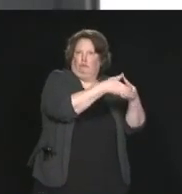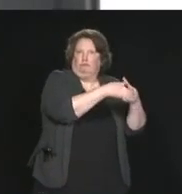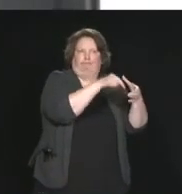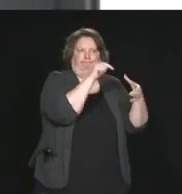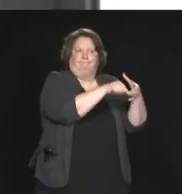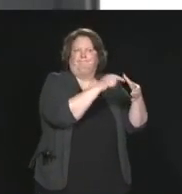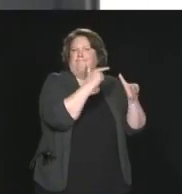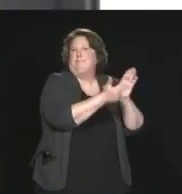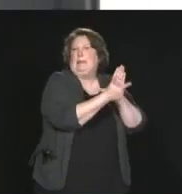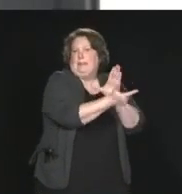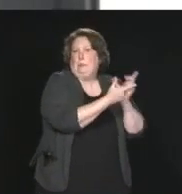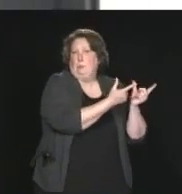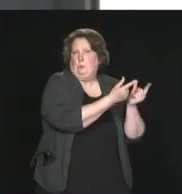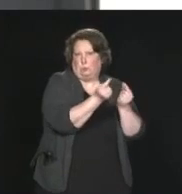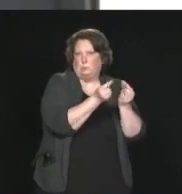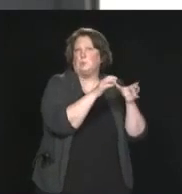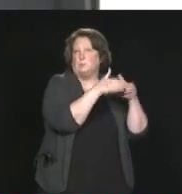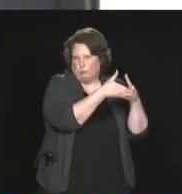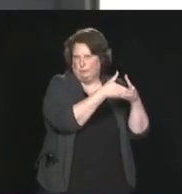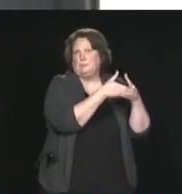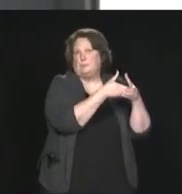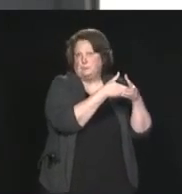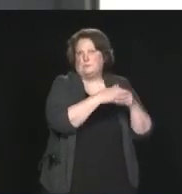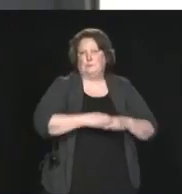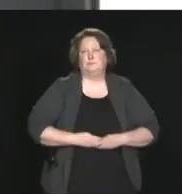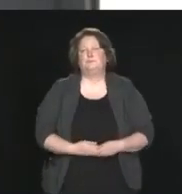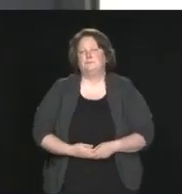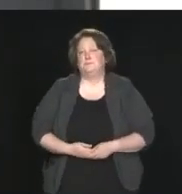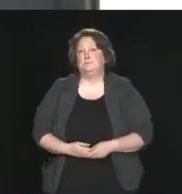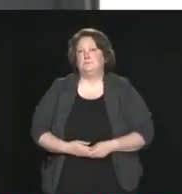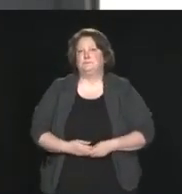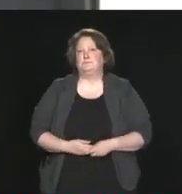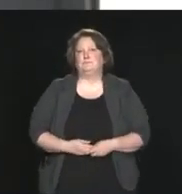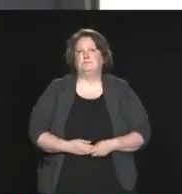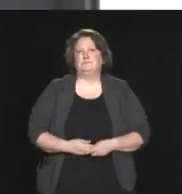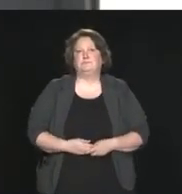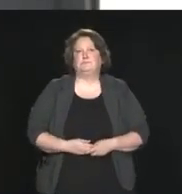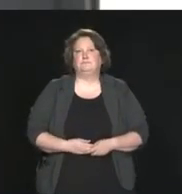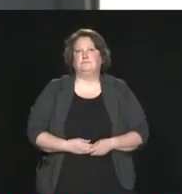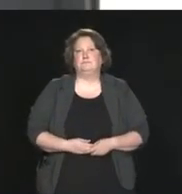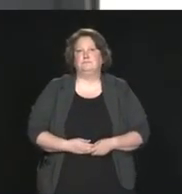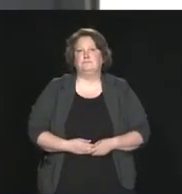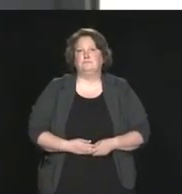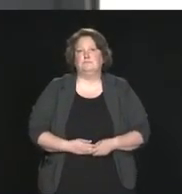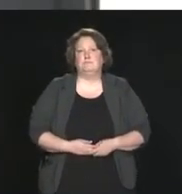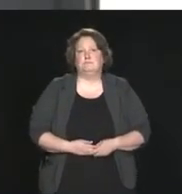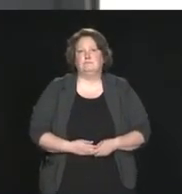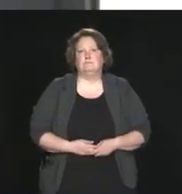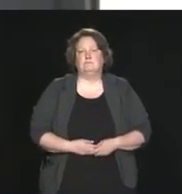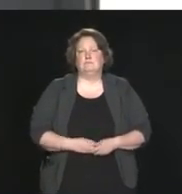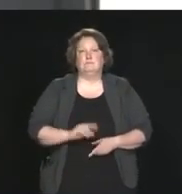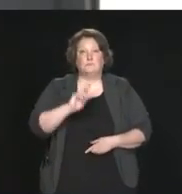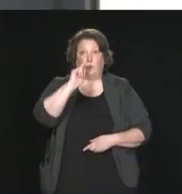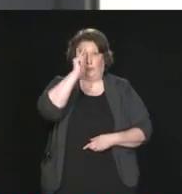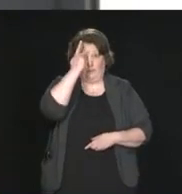deliberately defrauded the system. We can work with the other parties to assuage their concerns,